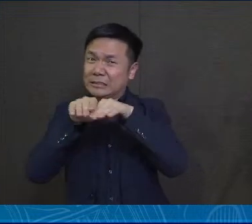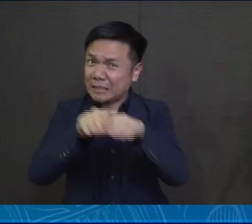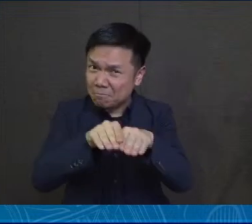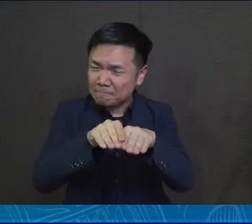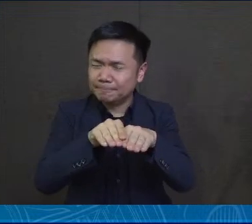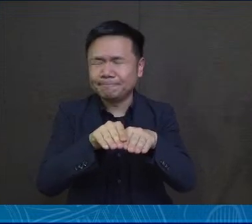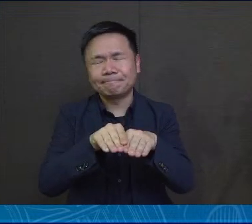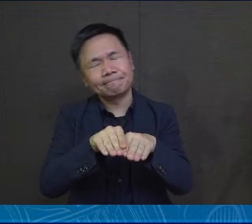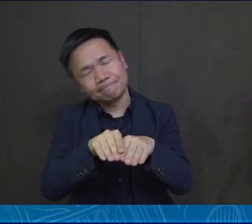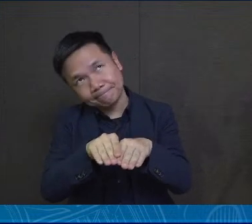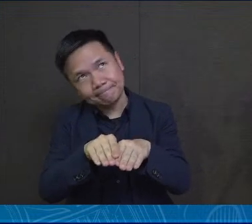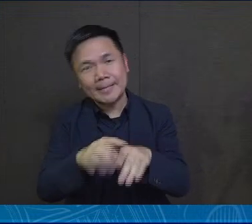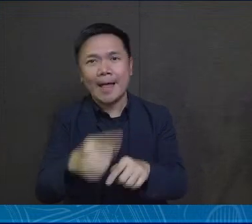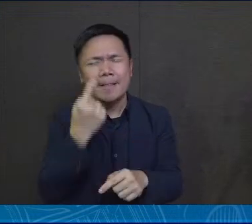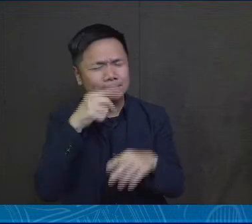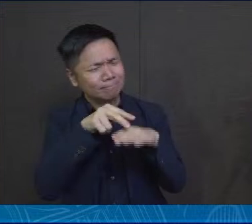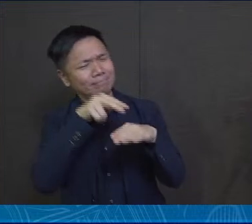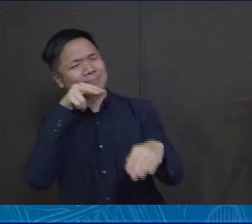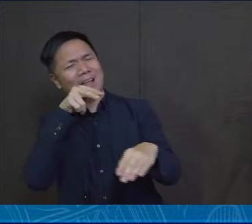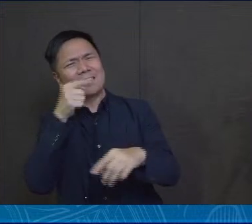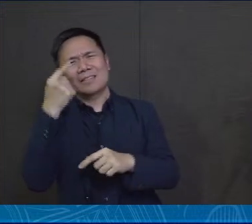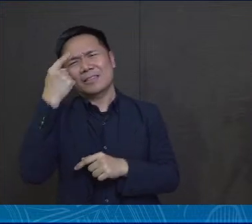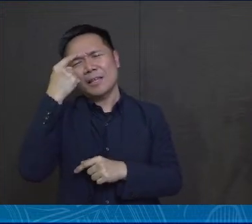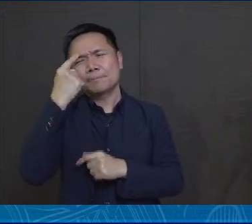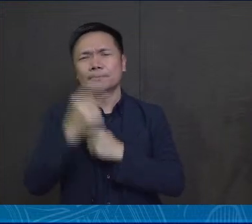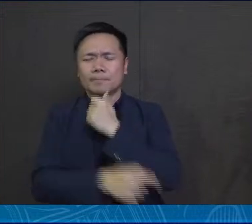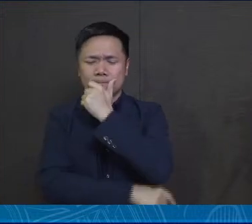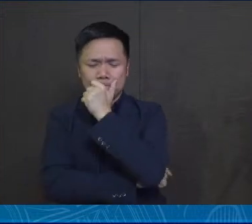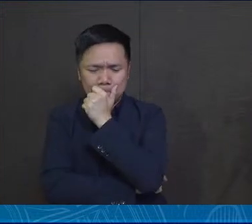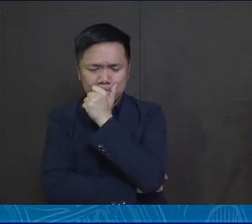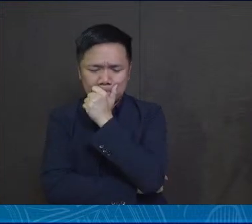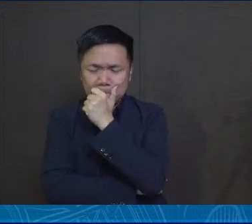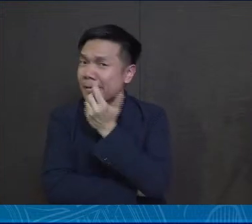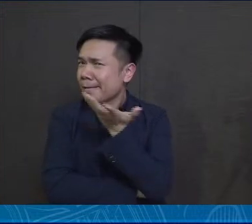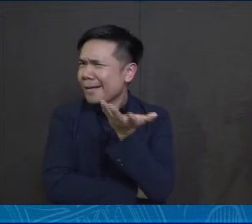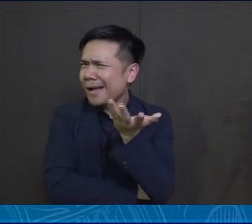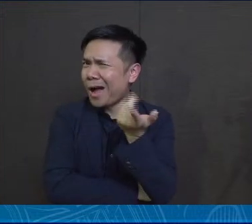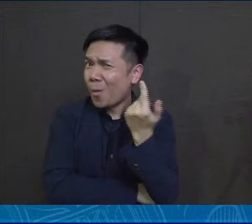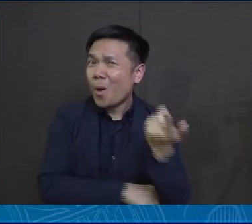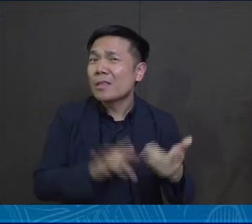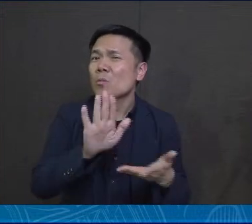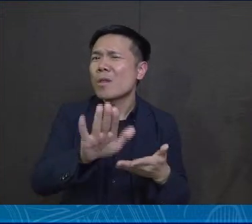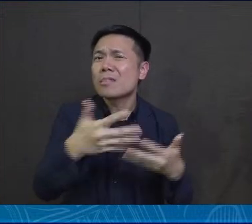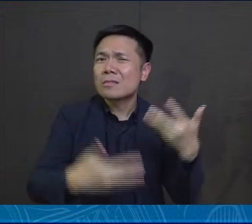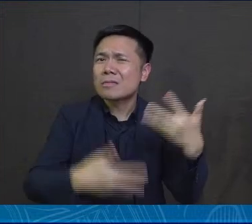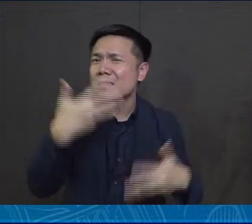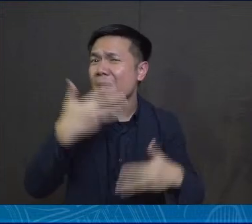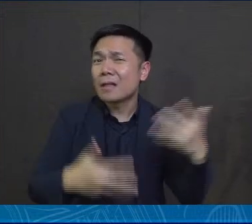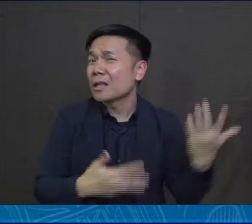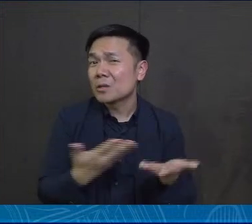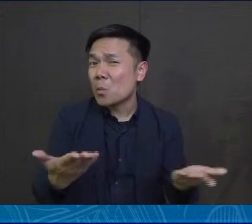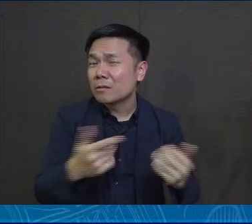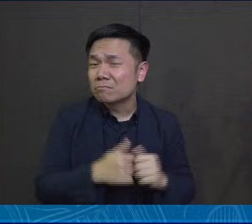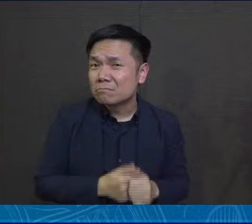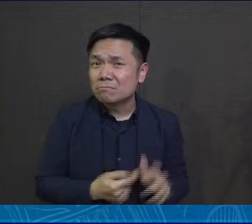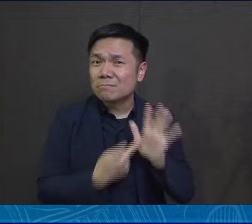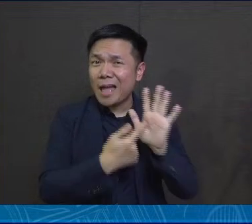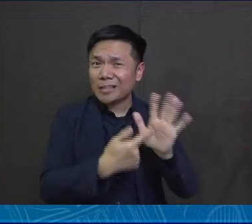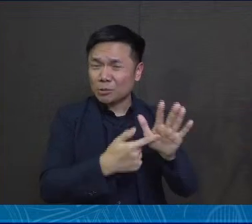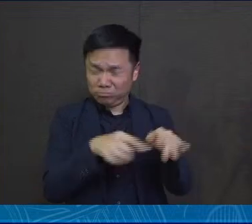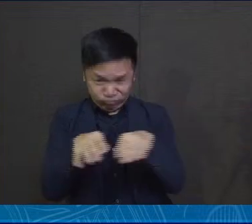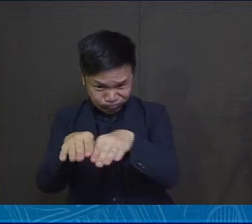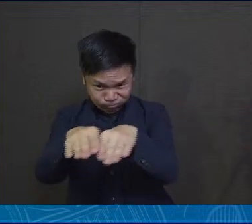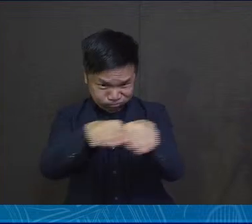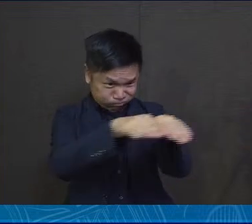goes through my mind as an actuary is really thinking about, okay, so what data are we looking for? Because if you're creating a standard of